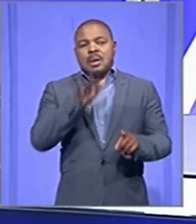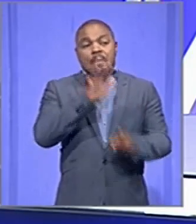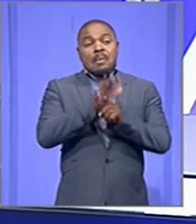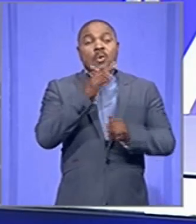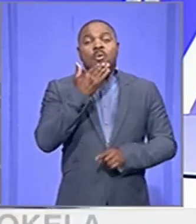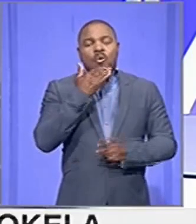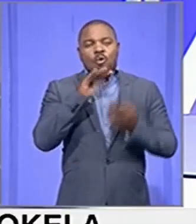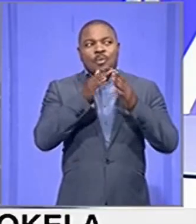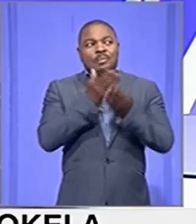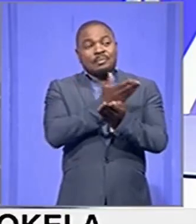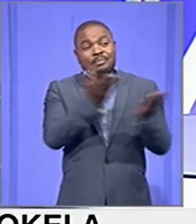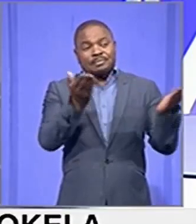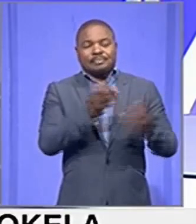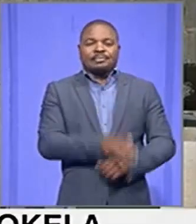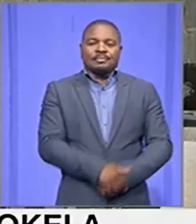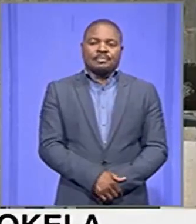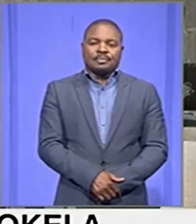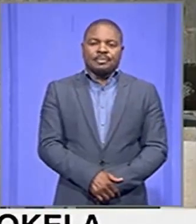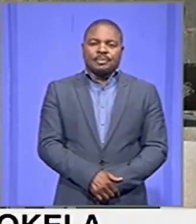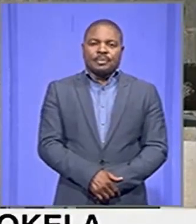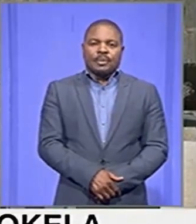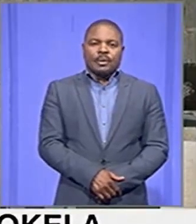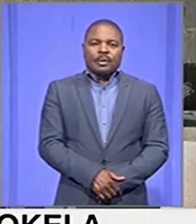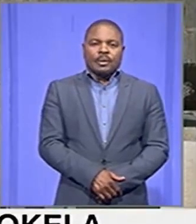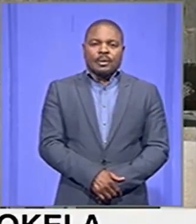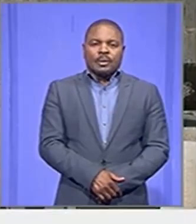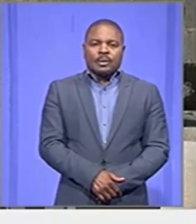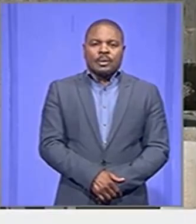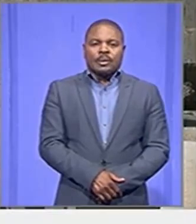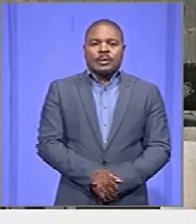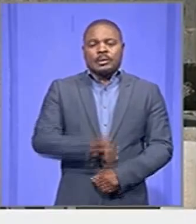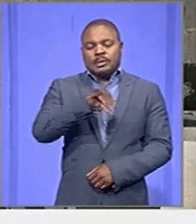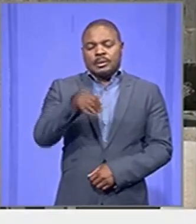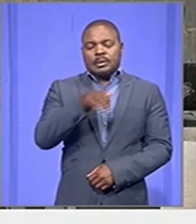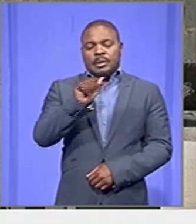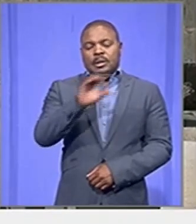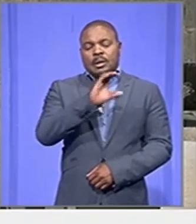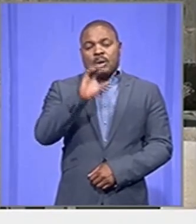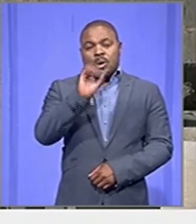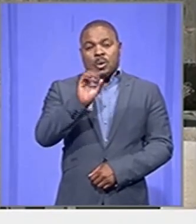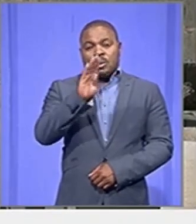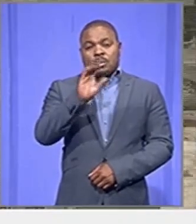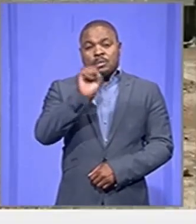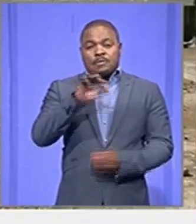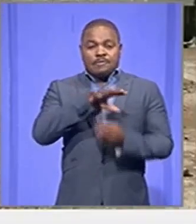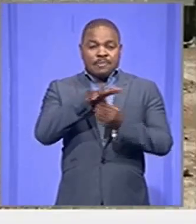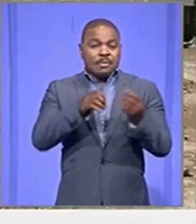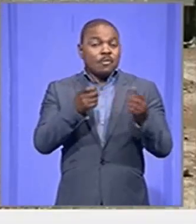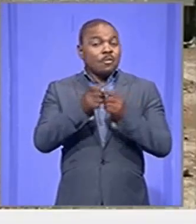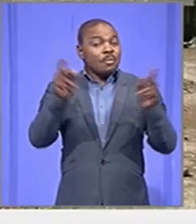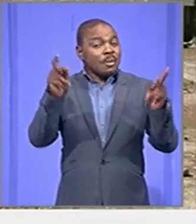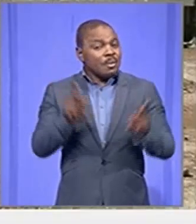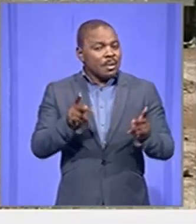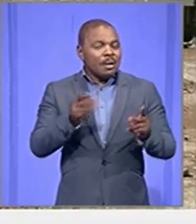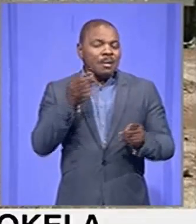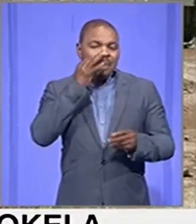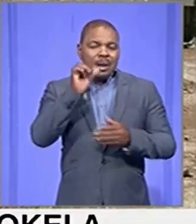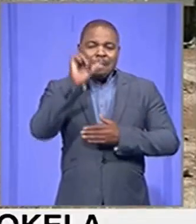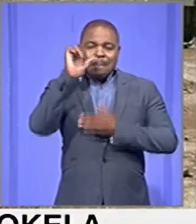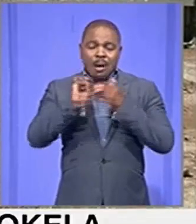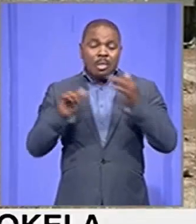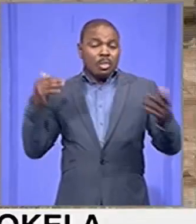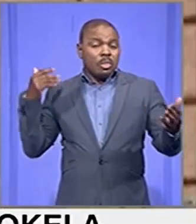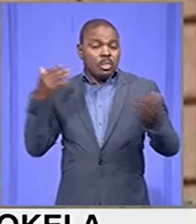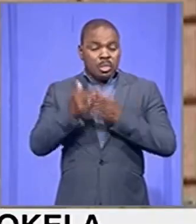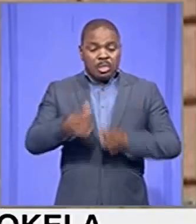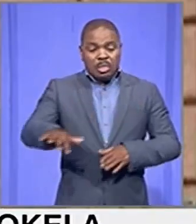baahi. Ba lelapa la ha Jacobs le Kimberley ba re ke dikgwedi jwale ba dula sebakeng se nang